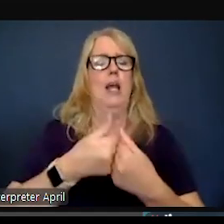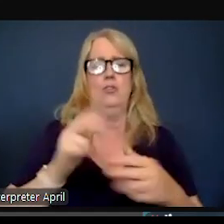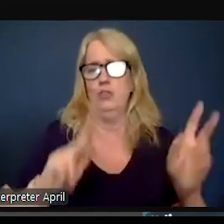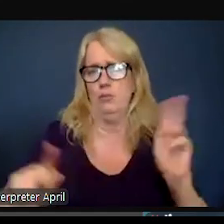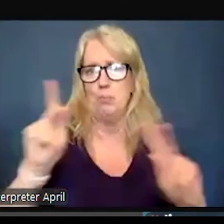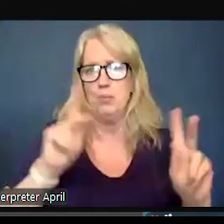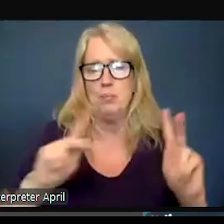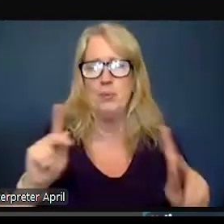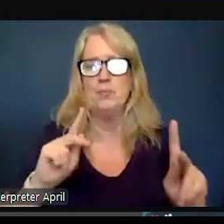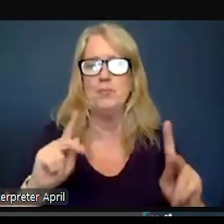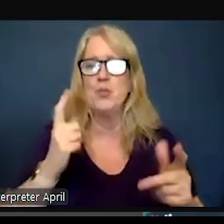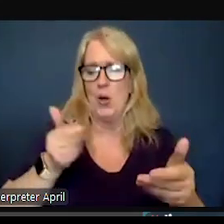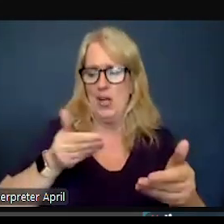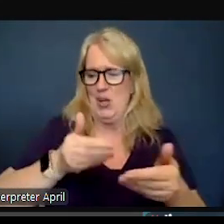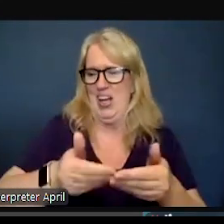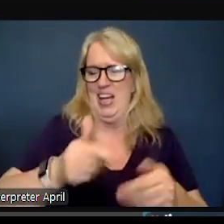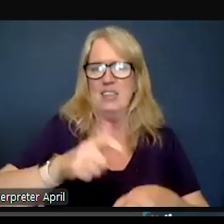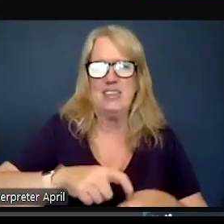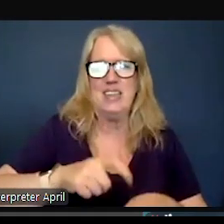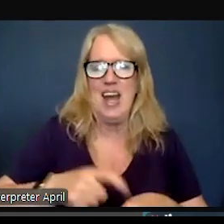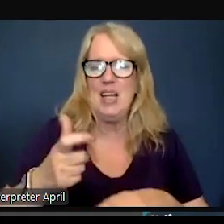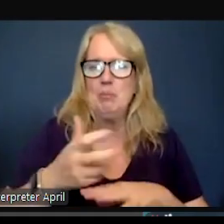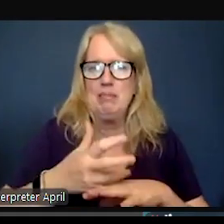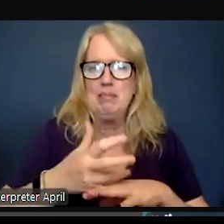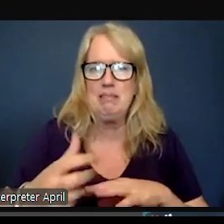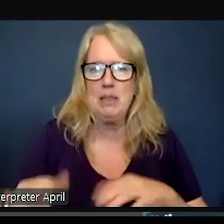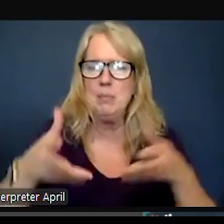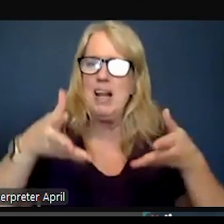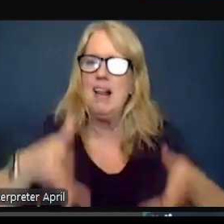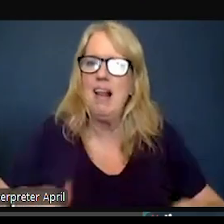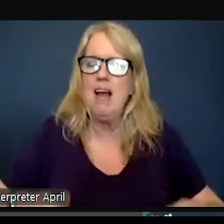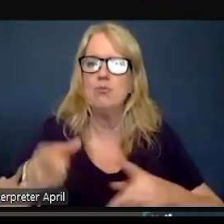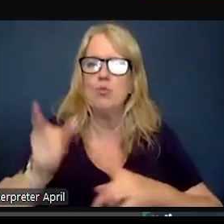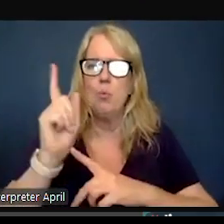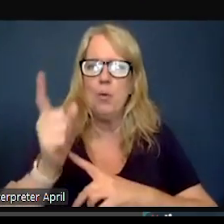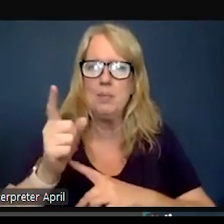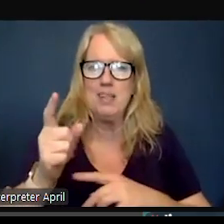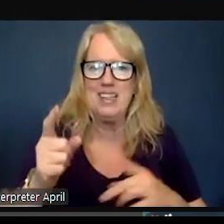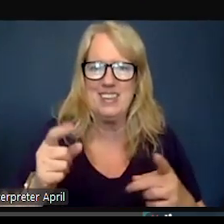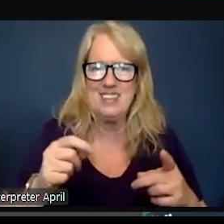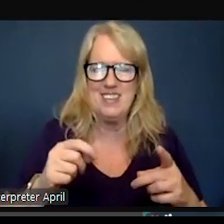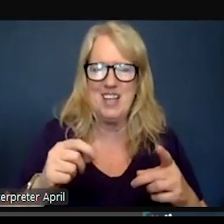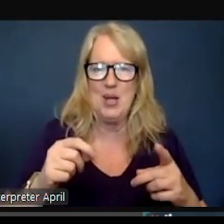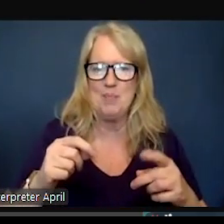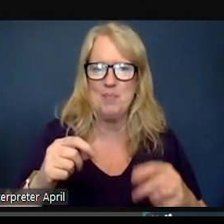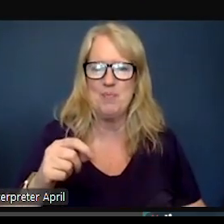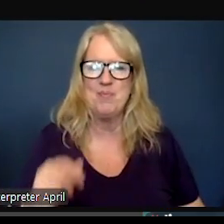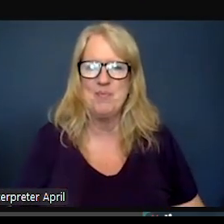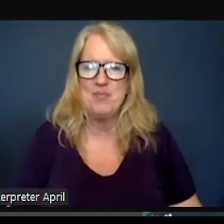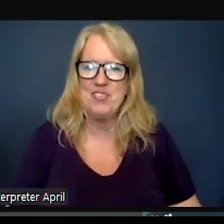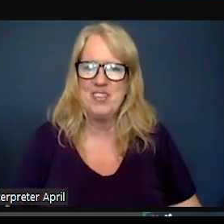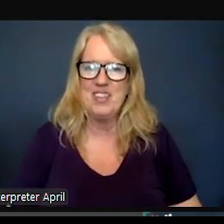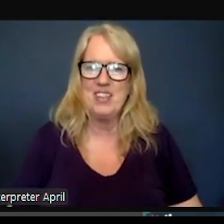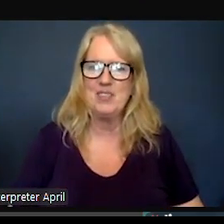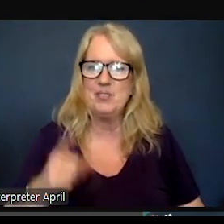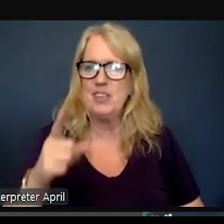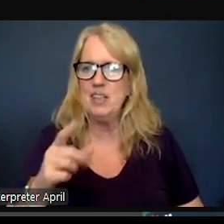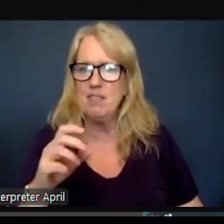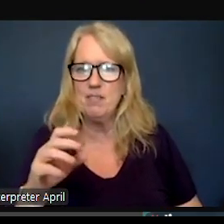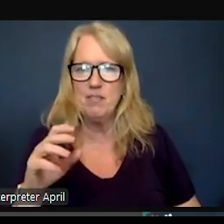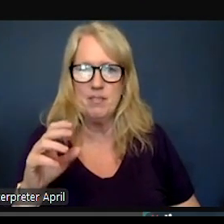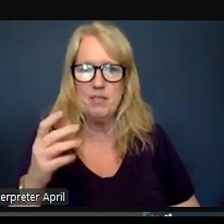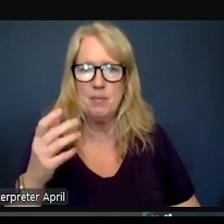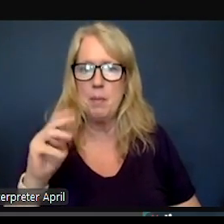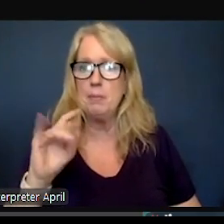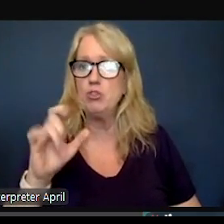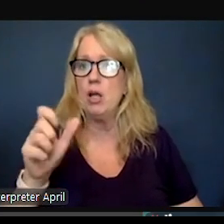And so I know we're nearly at time, but maybe just in sort of a 1 minute flash quick answer, if you could share with us about